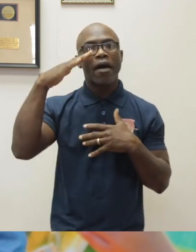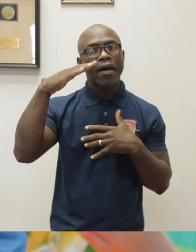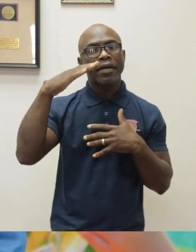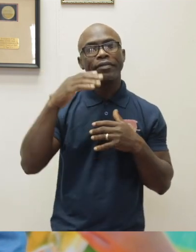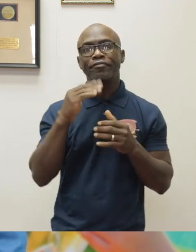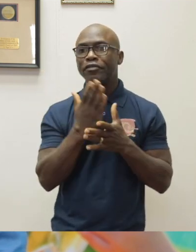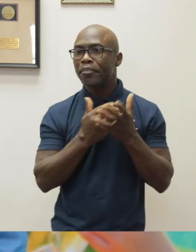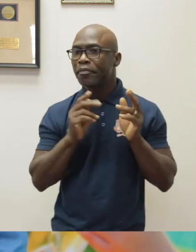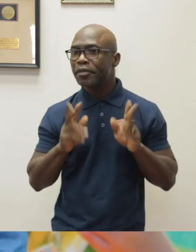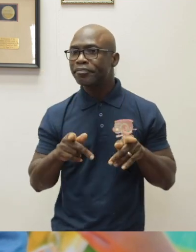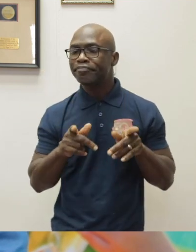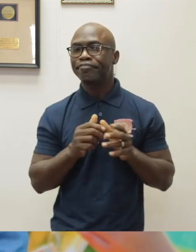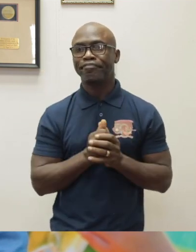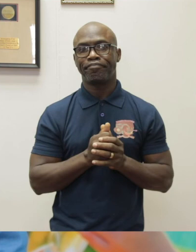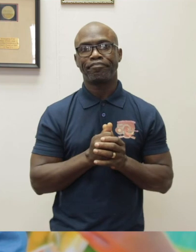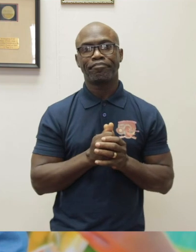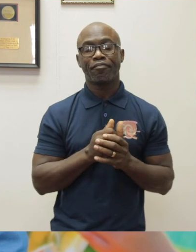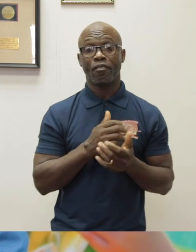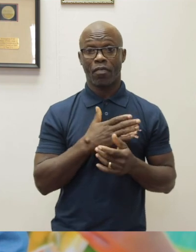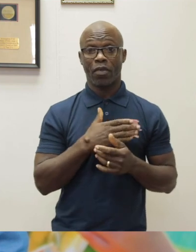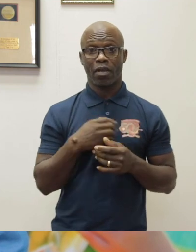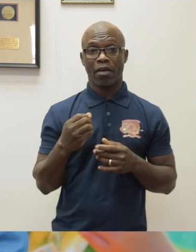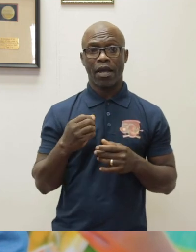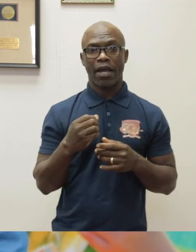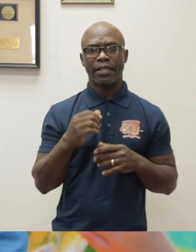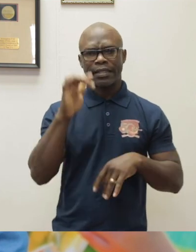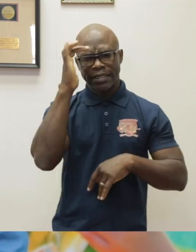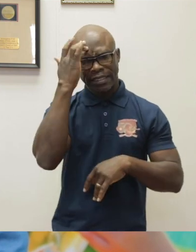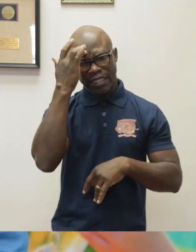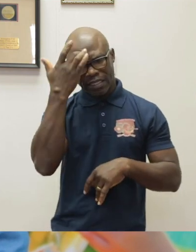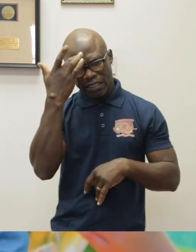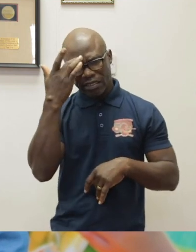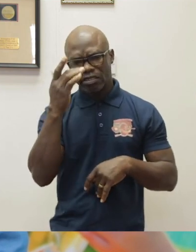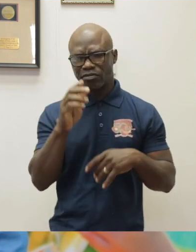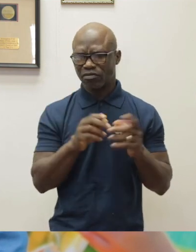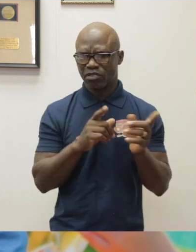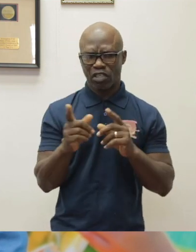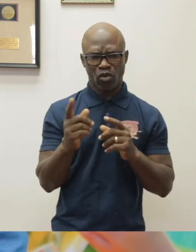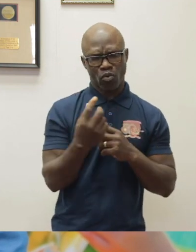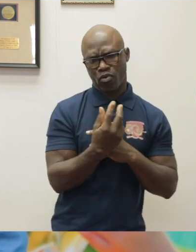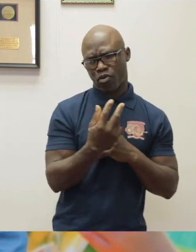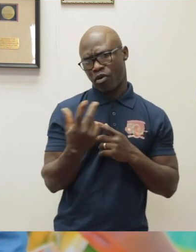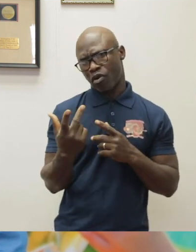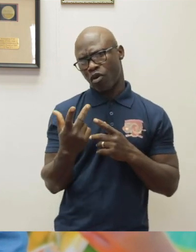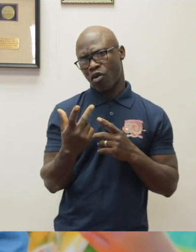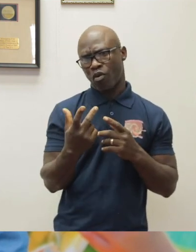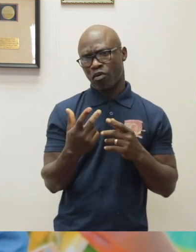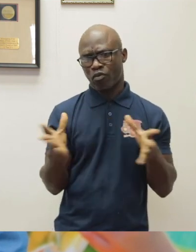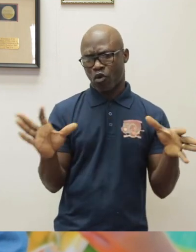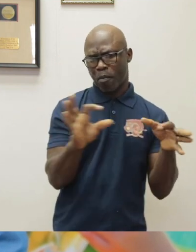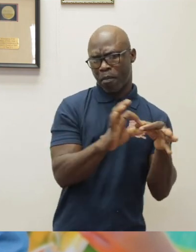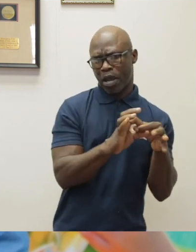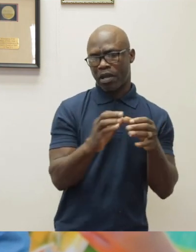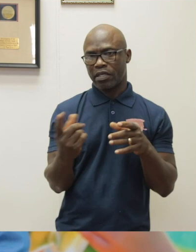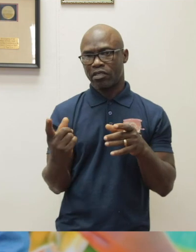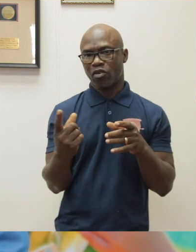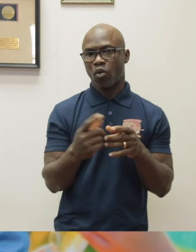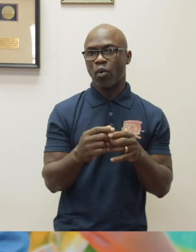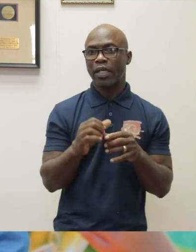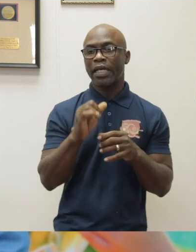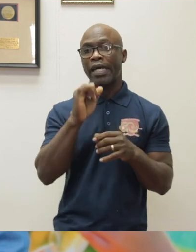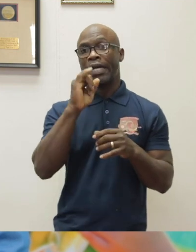persons, and diseases associated with immunocompromised conditions such as